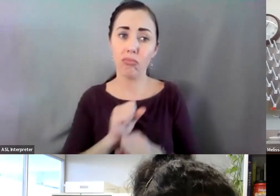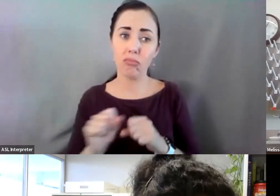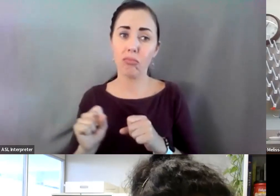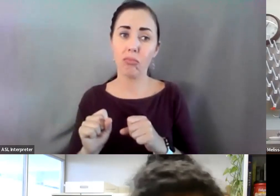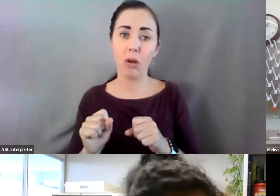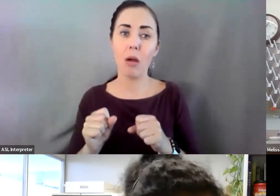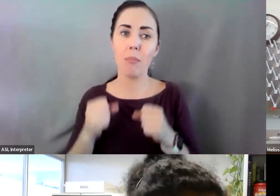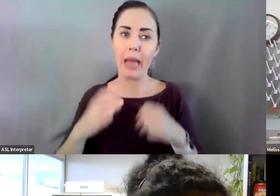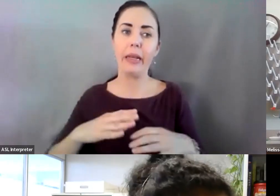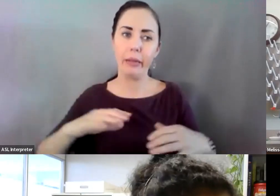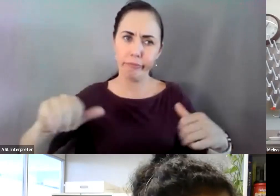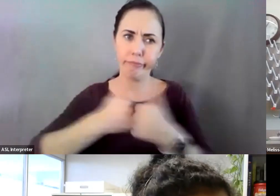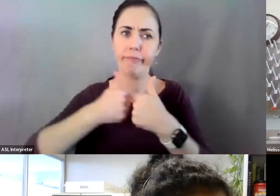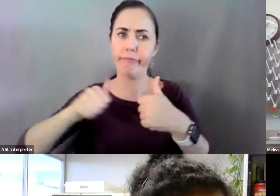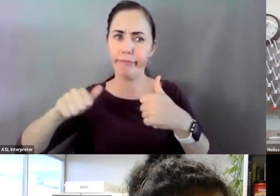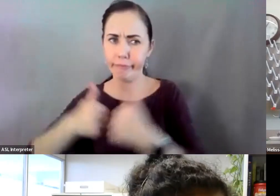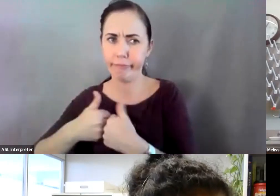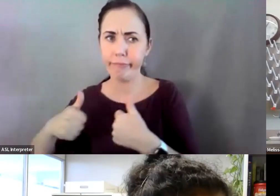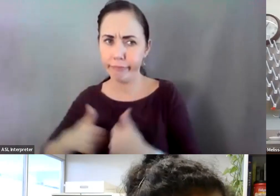of challenges. I mean, for me,